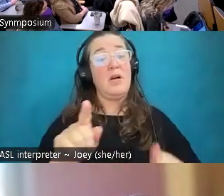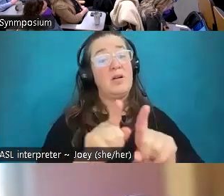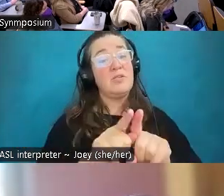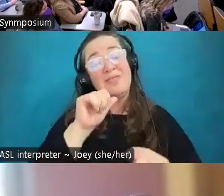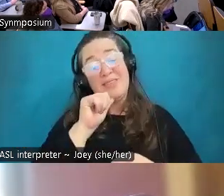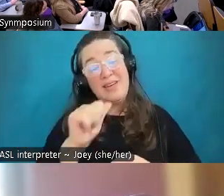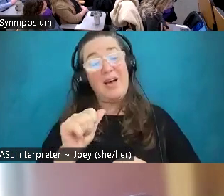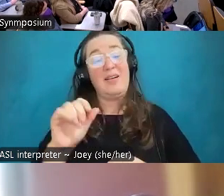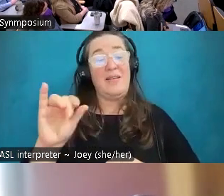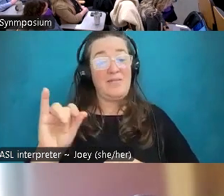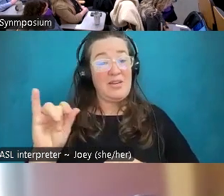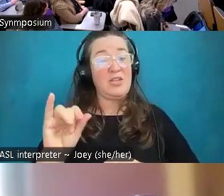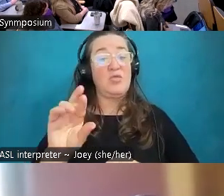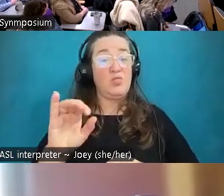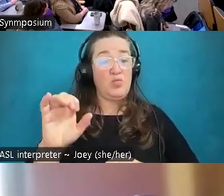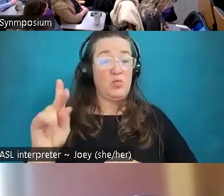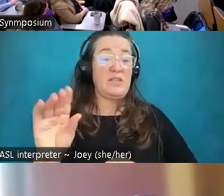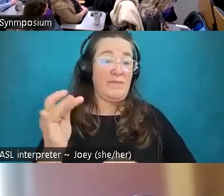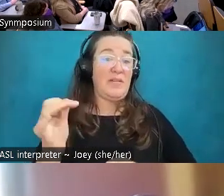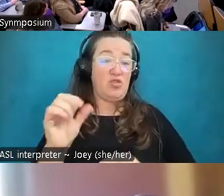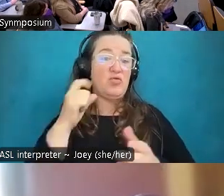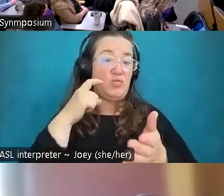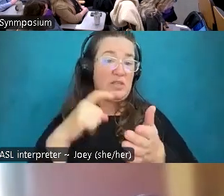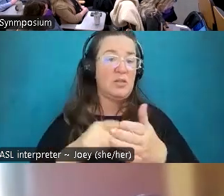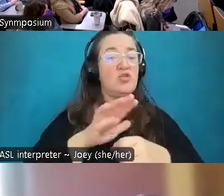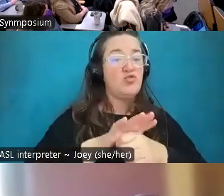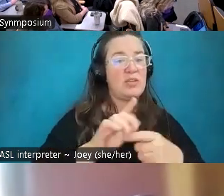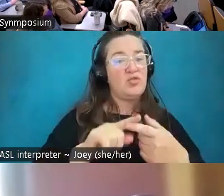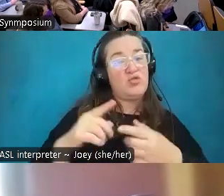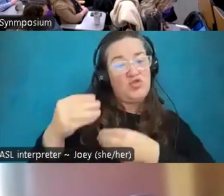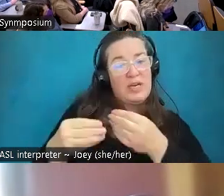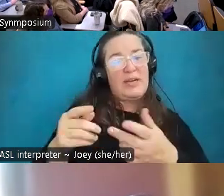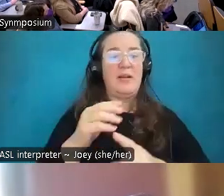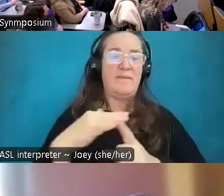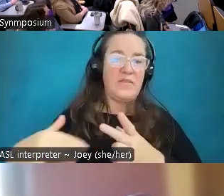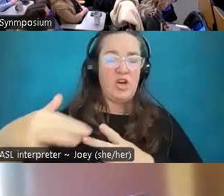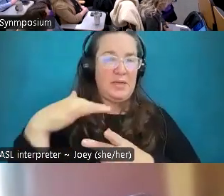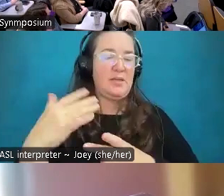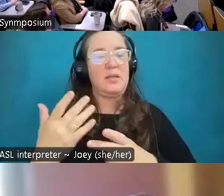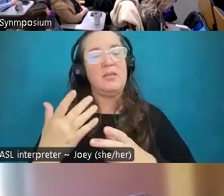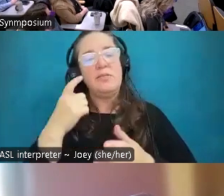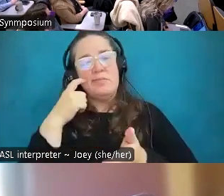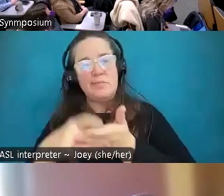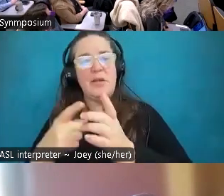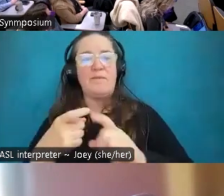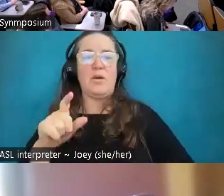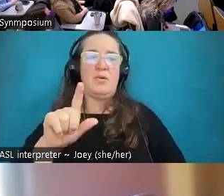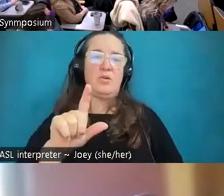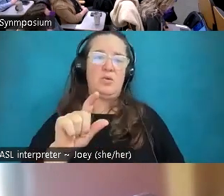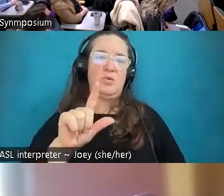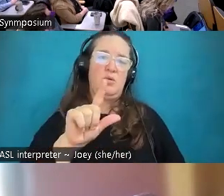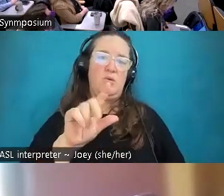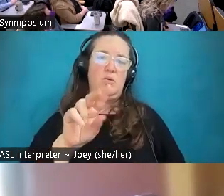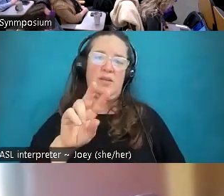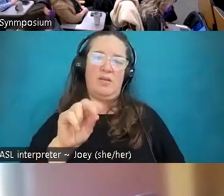including stressors, genetics, and environment, a theme noted in the 2004 report on chronic conditions following